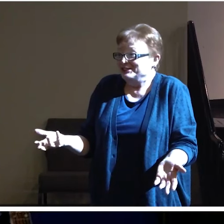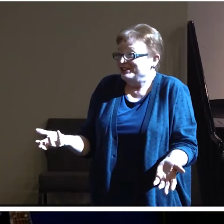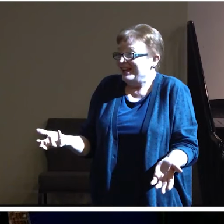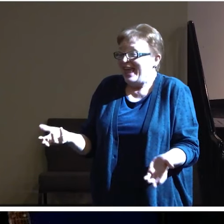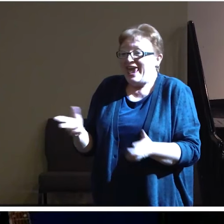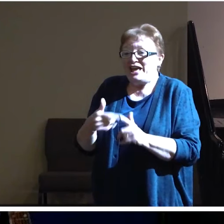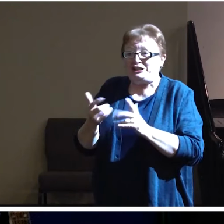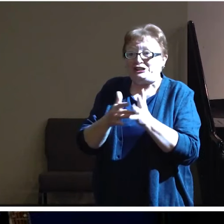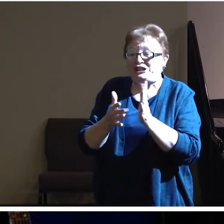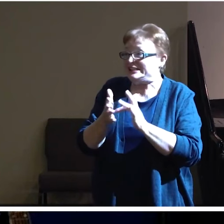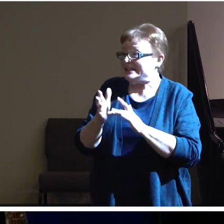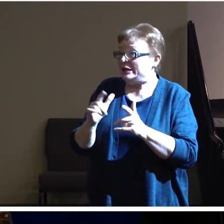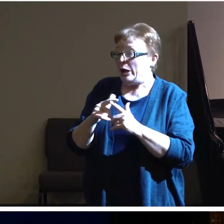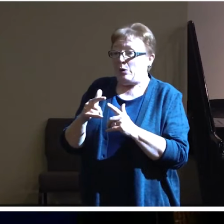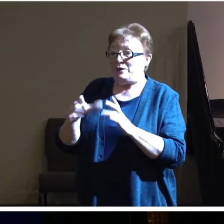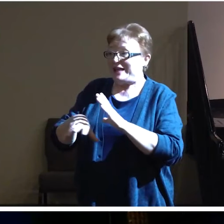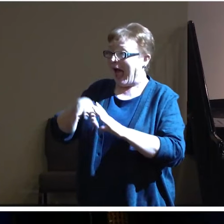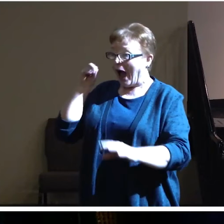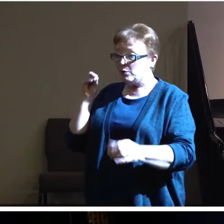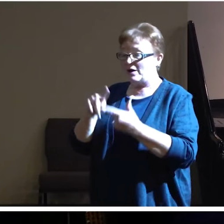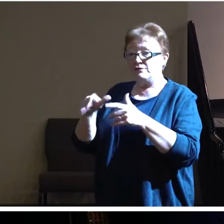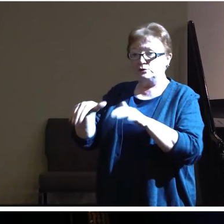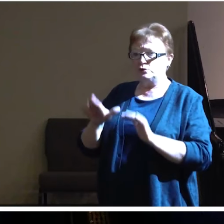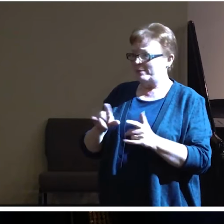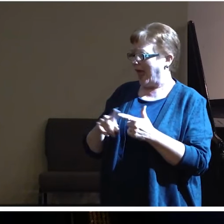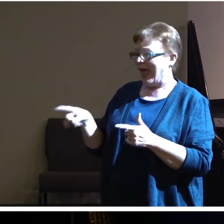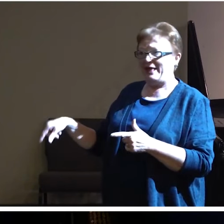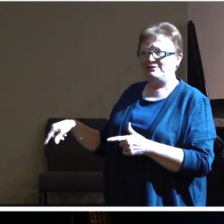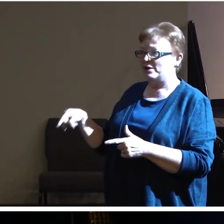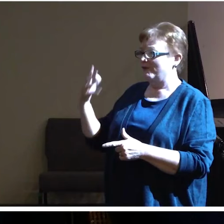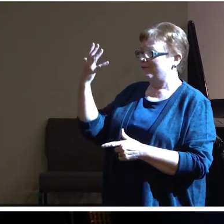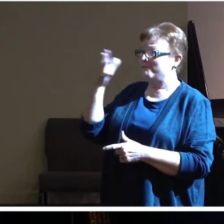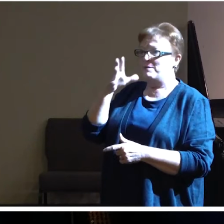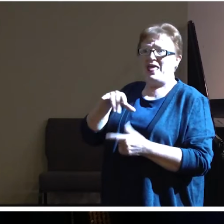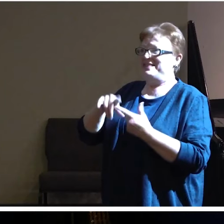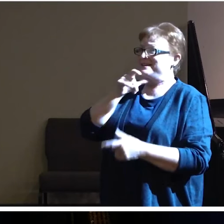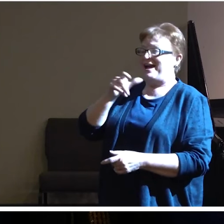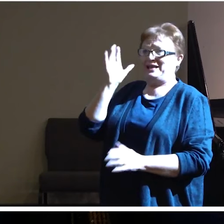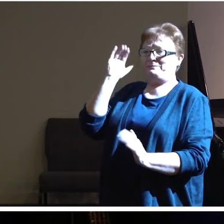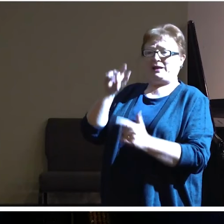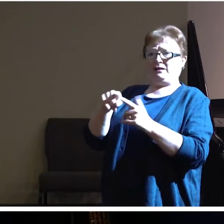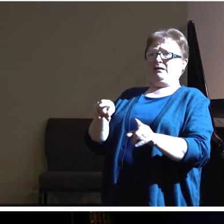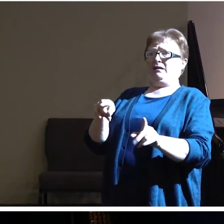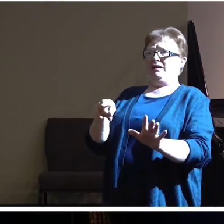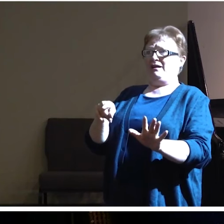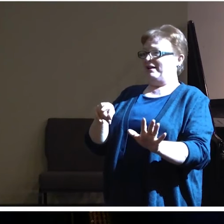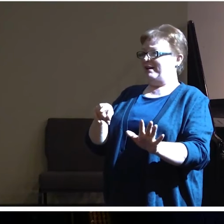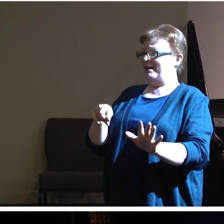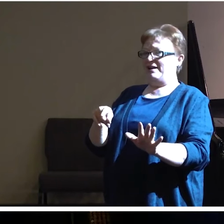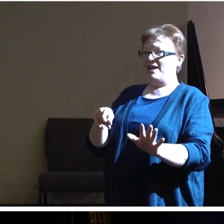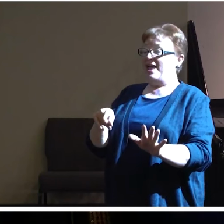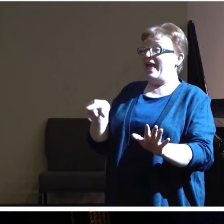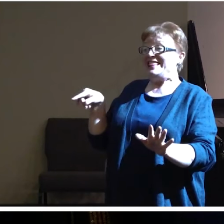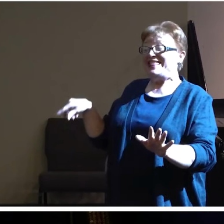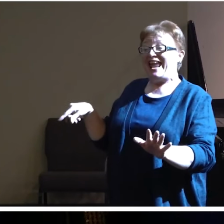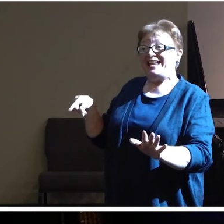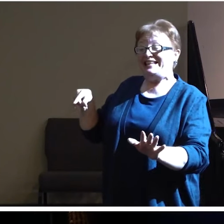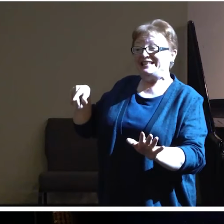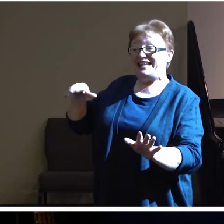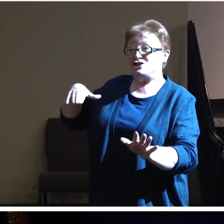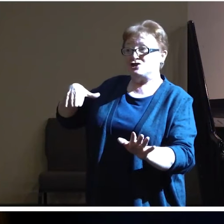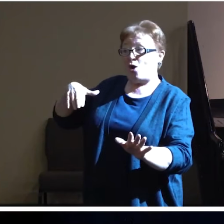And he was not to be found in the state that they expected him to be found in. Now, while they did not know it yet,